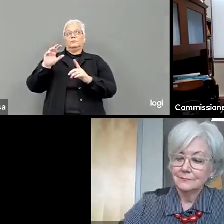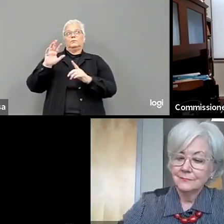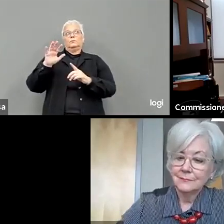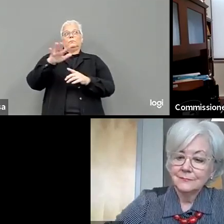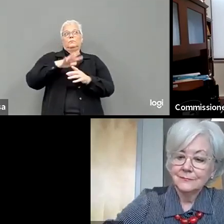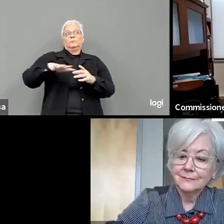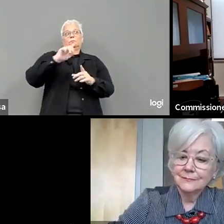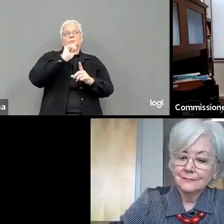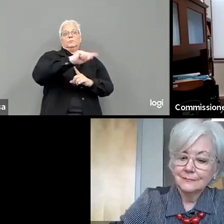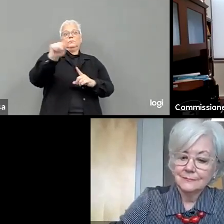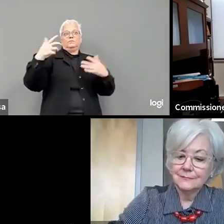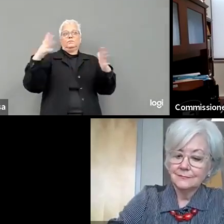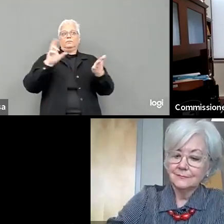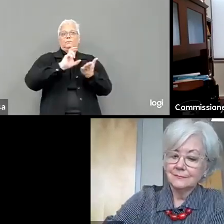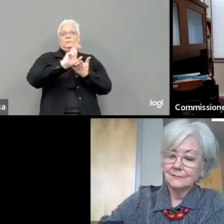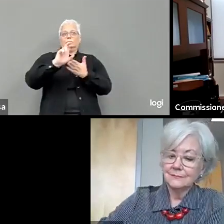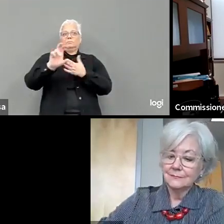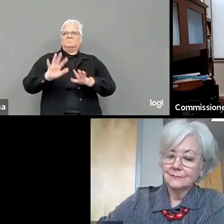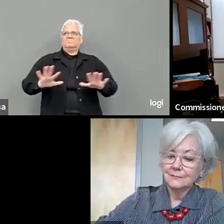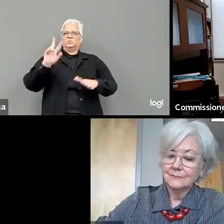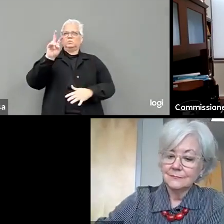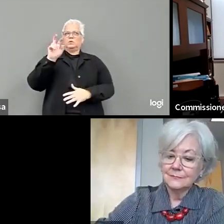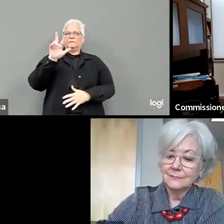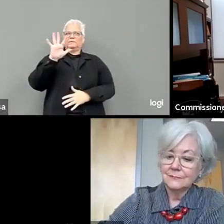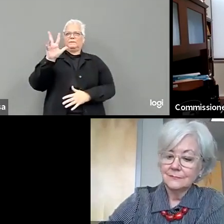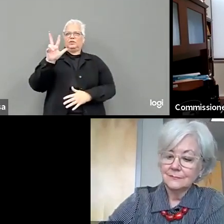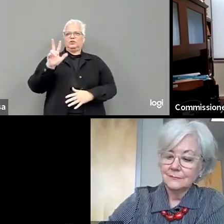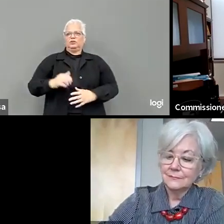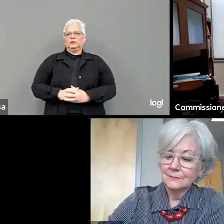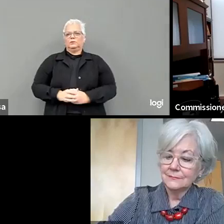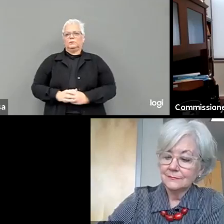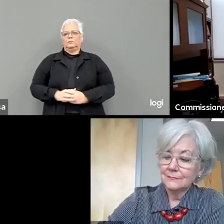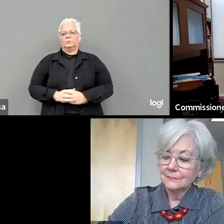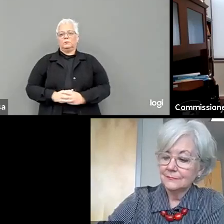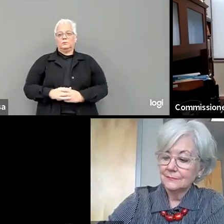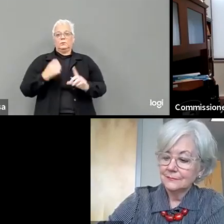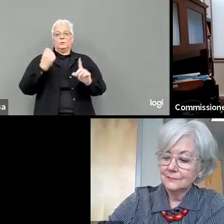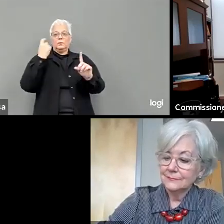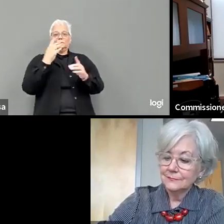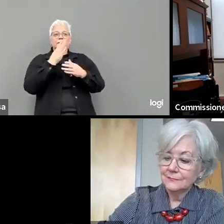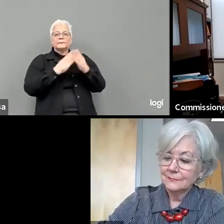enough vaccine yet to allocate to all those private providers. Besides us,